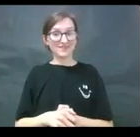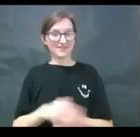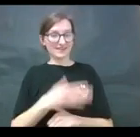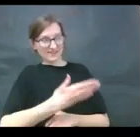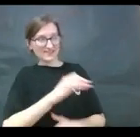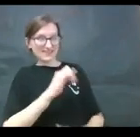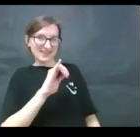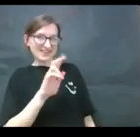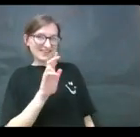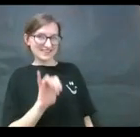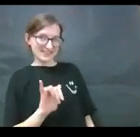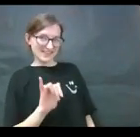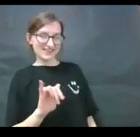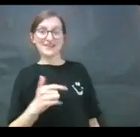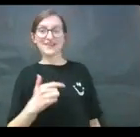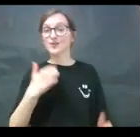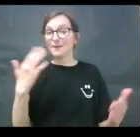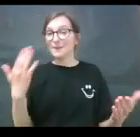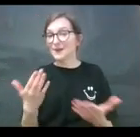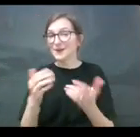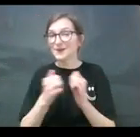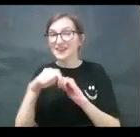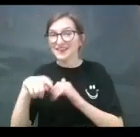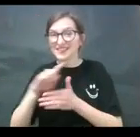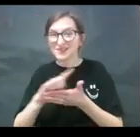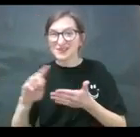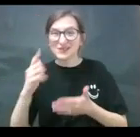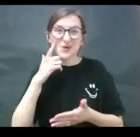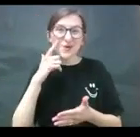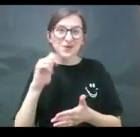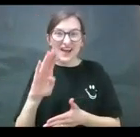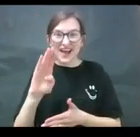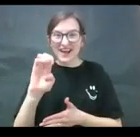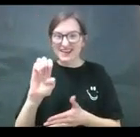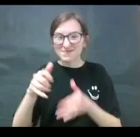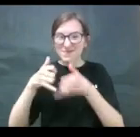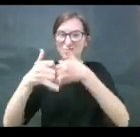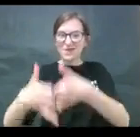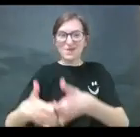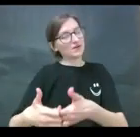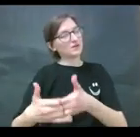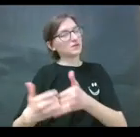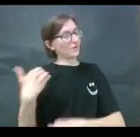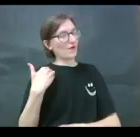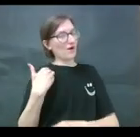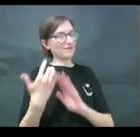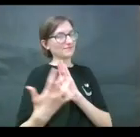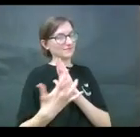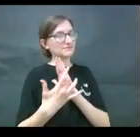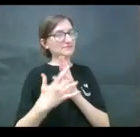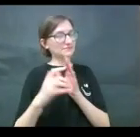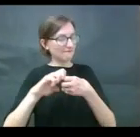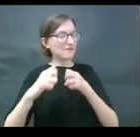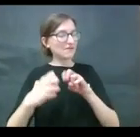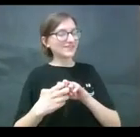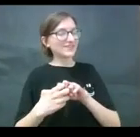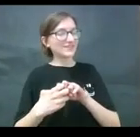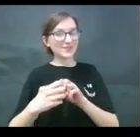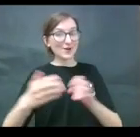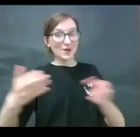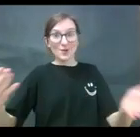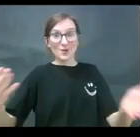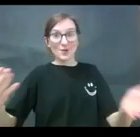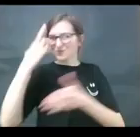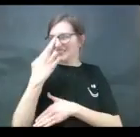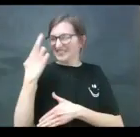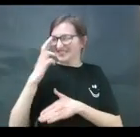Izzy. I'm here with this week's Golden Abe Award. So we had a little technical difficulty. So here's why you